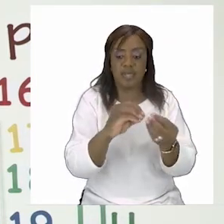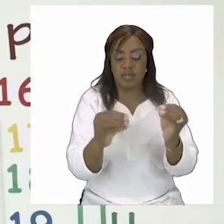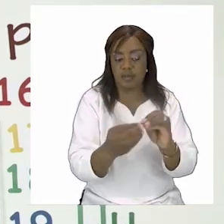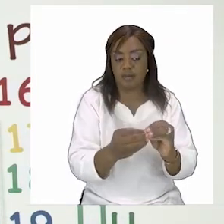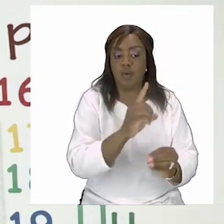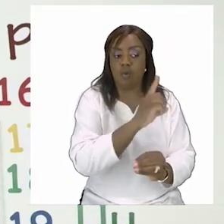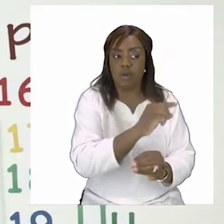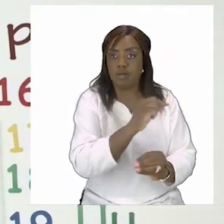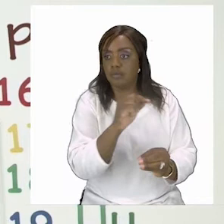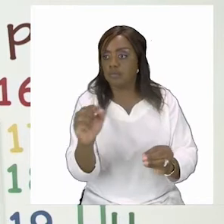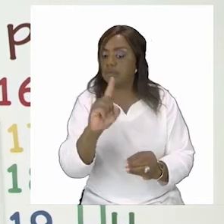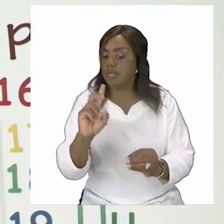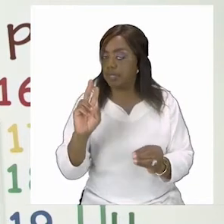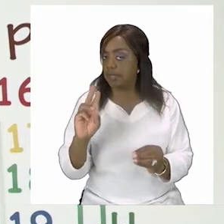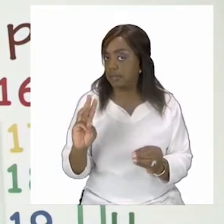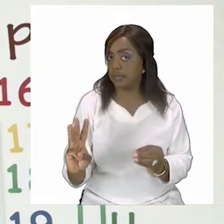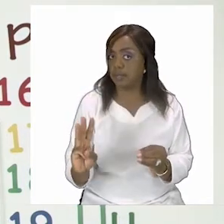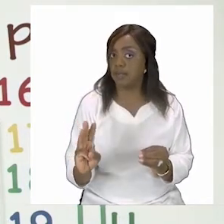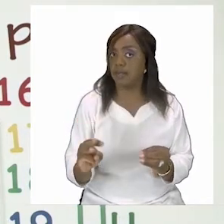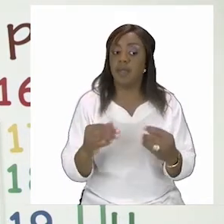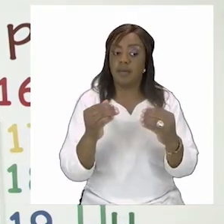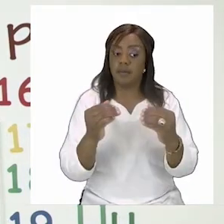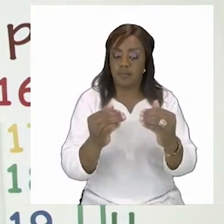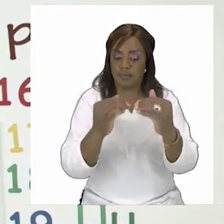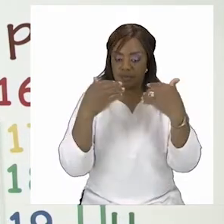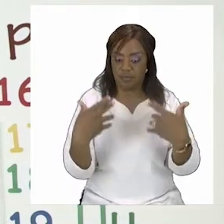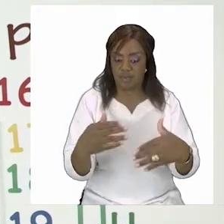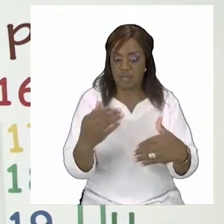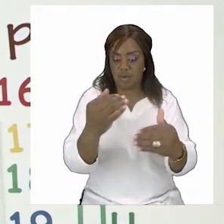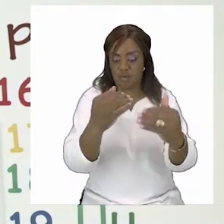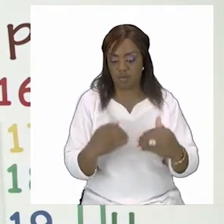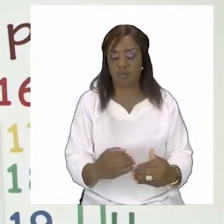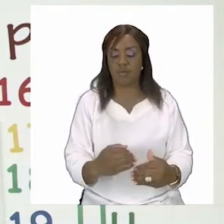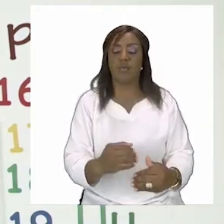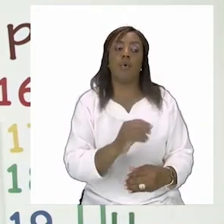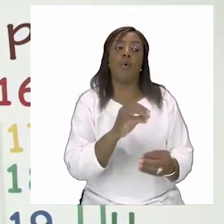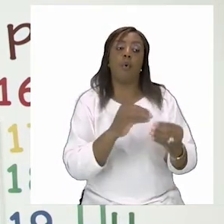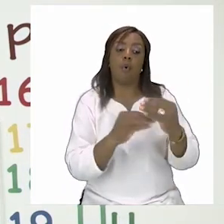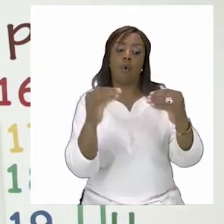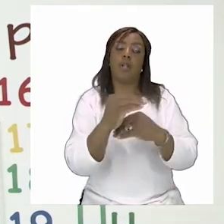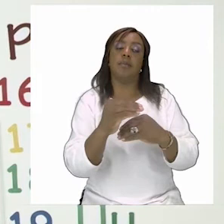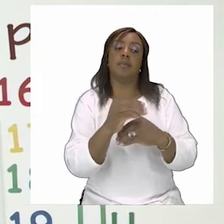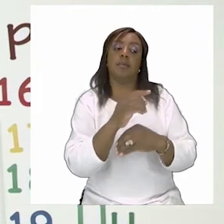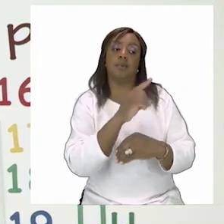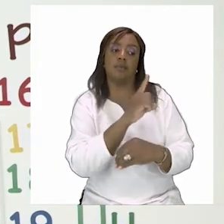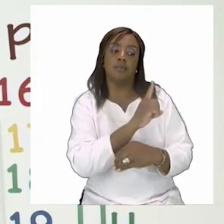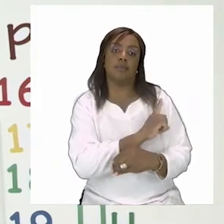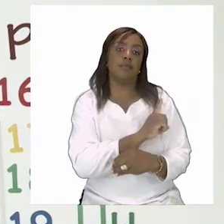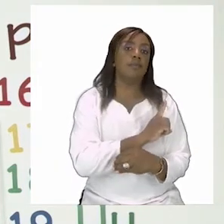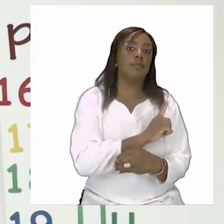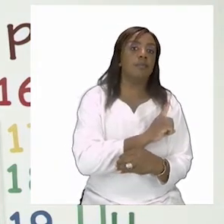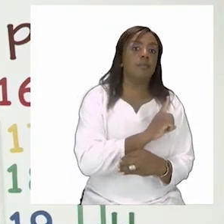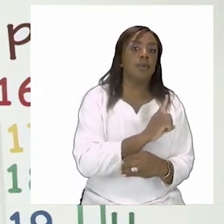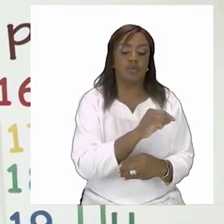and then you do your odd numbers up to 20. Let's look at the second part of